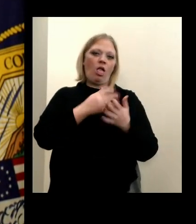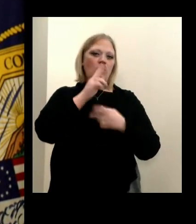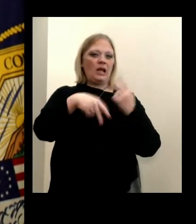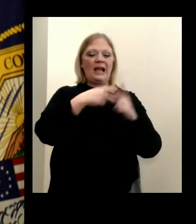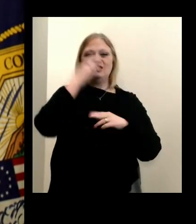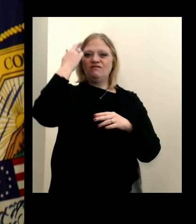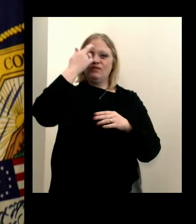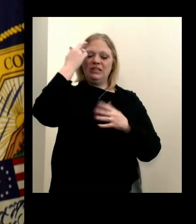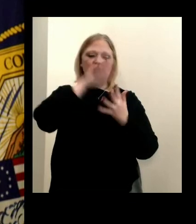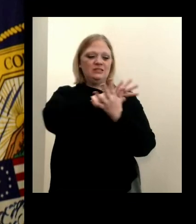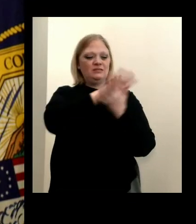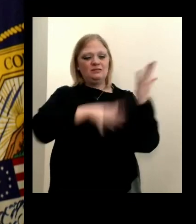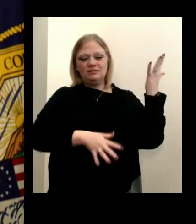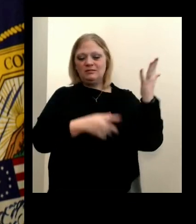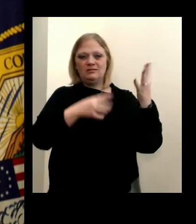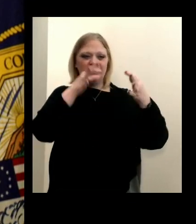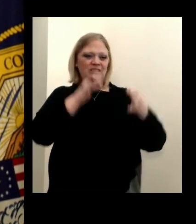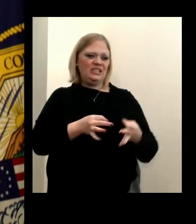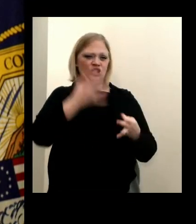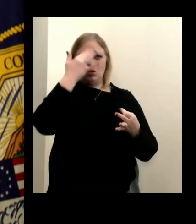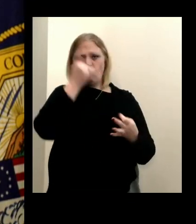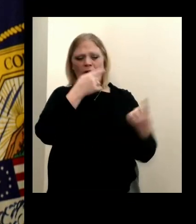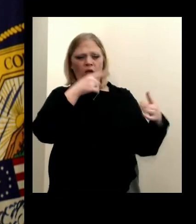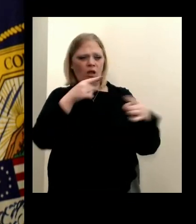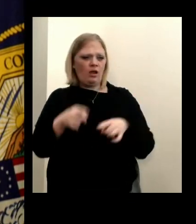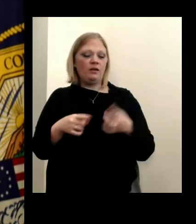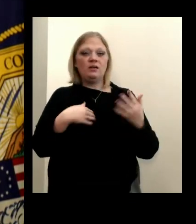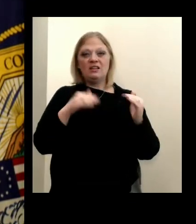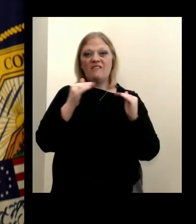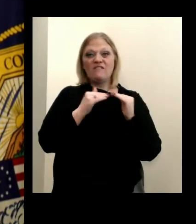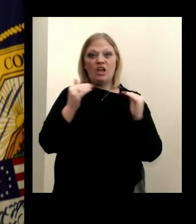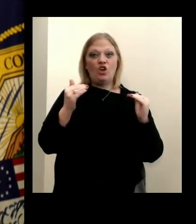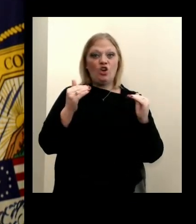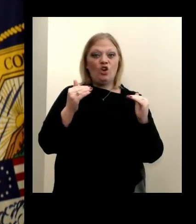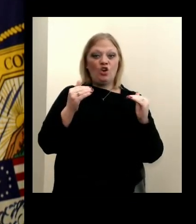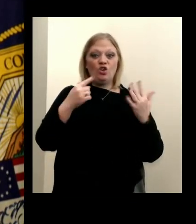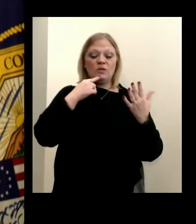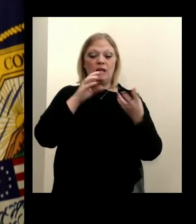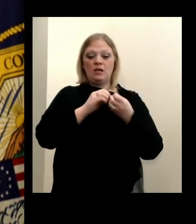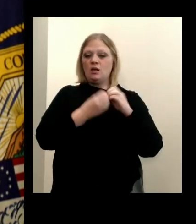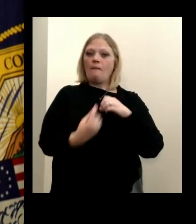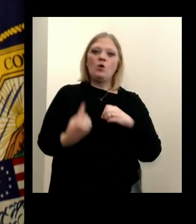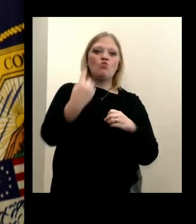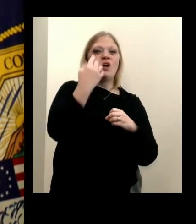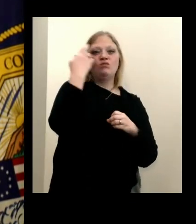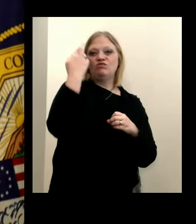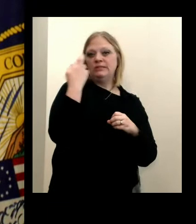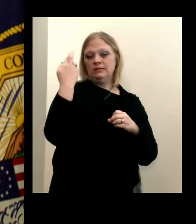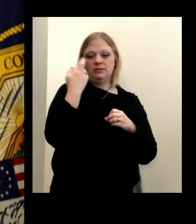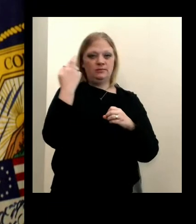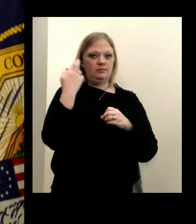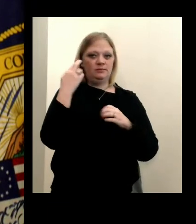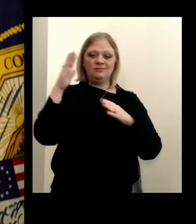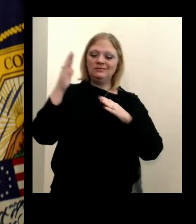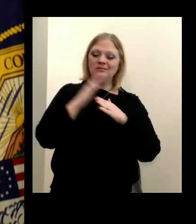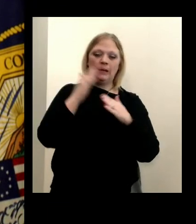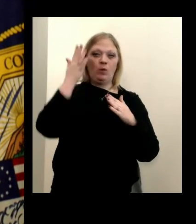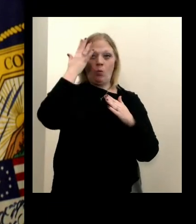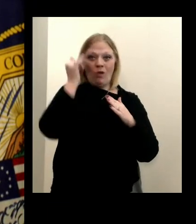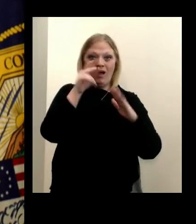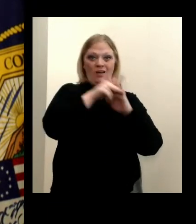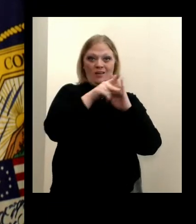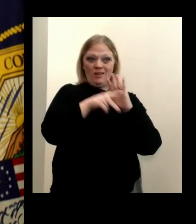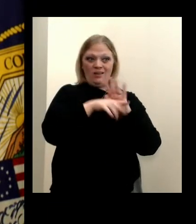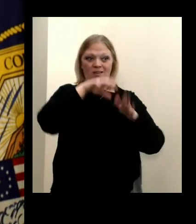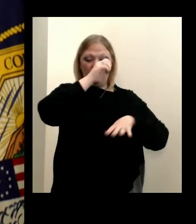as to why something is done. I think it's fair to say that the number one reason why all these protocols were put in place was to